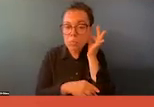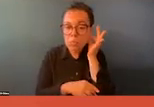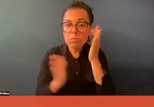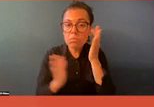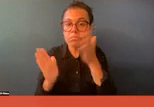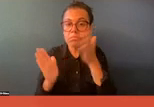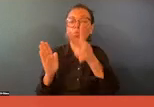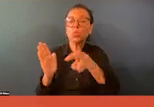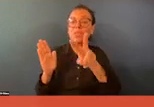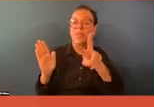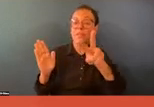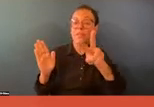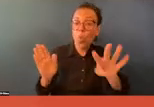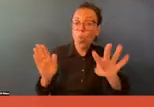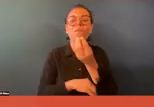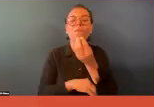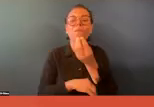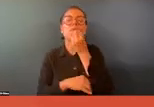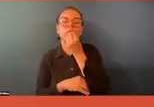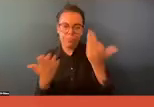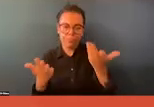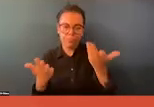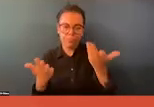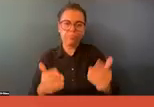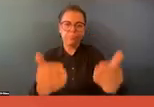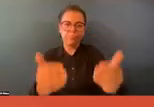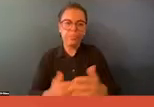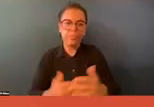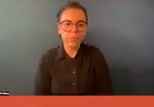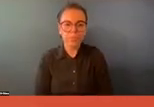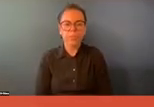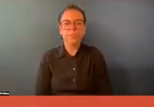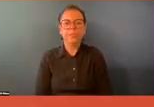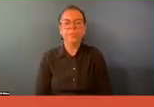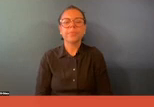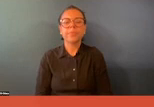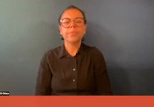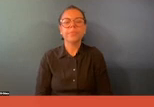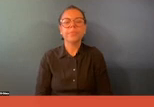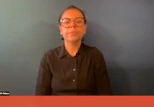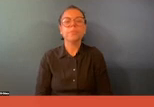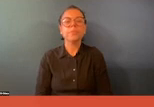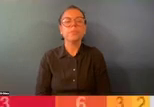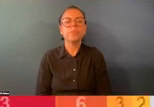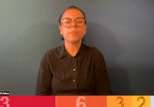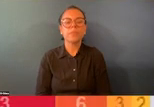as khutba on MNCH and nutrition. Next slide, please.